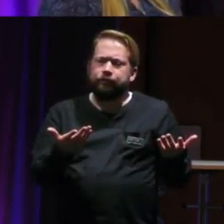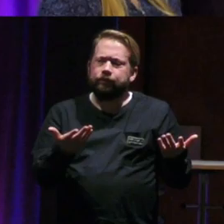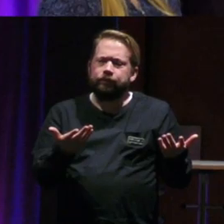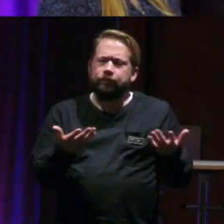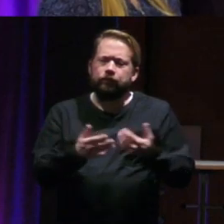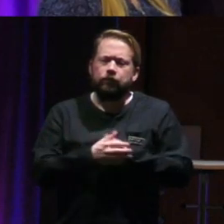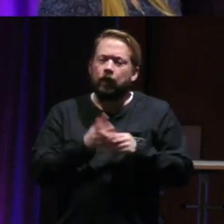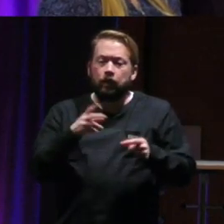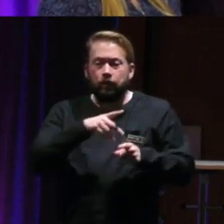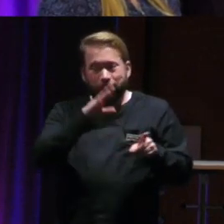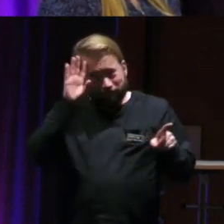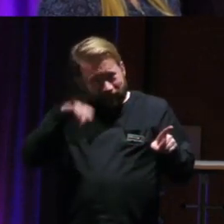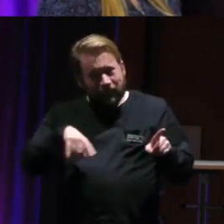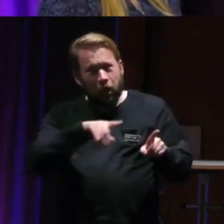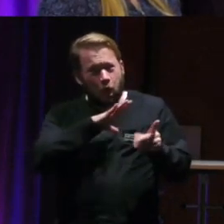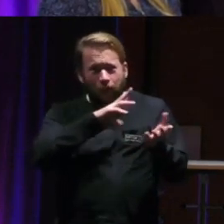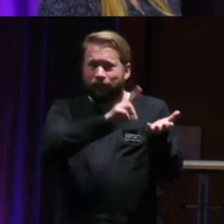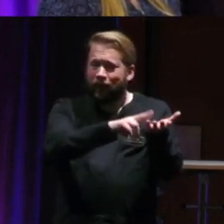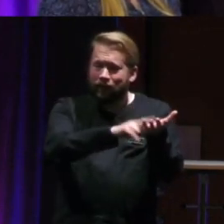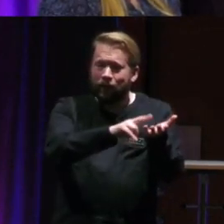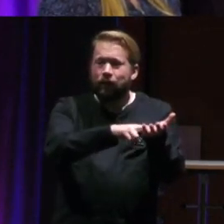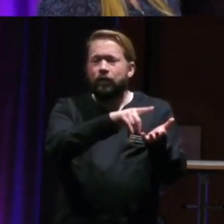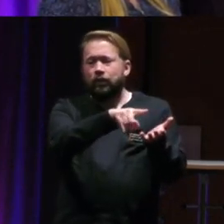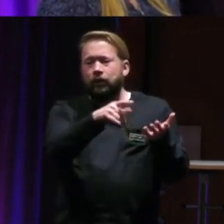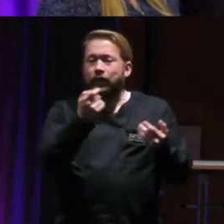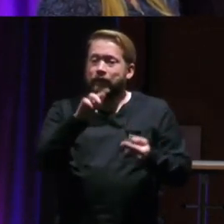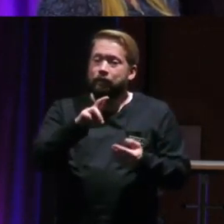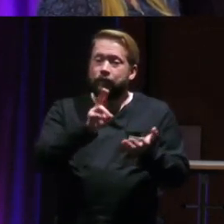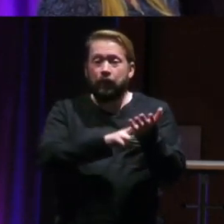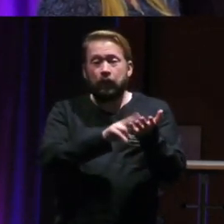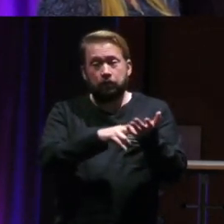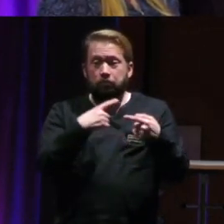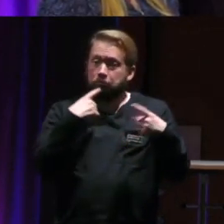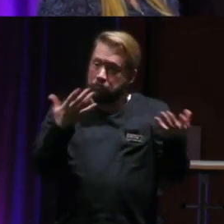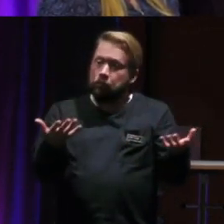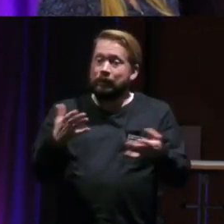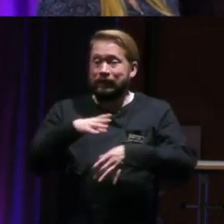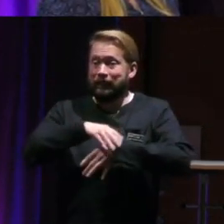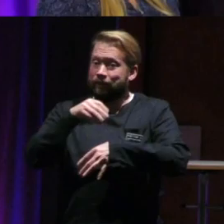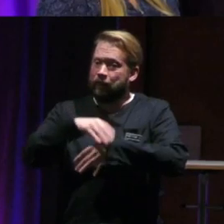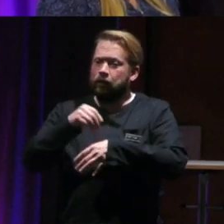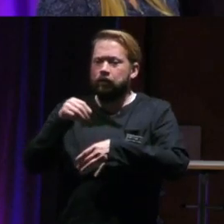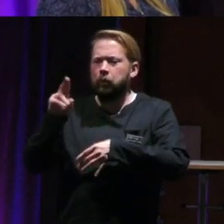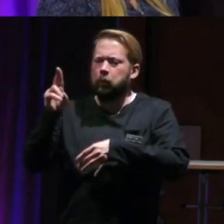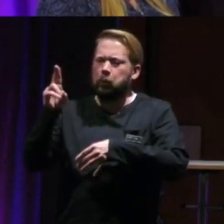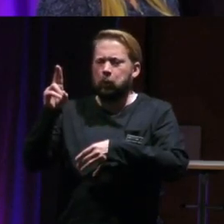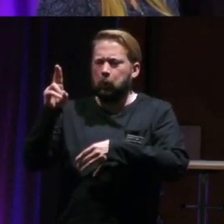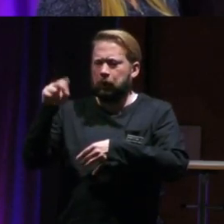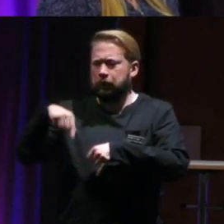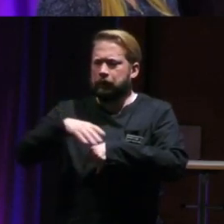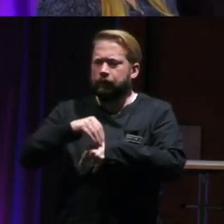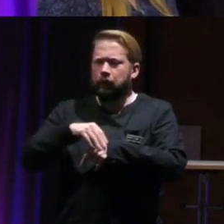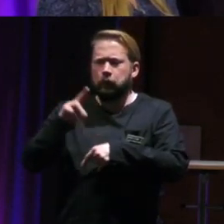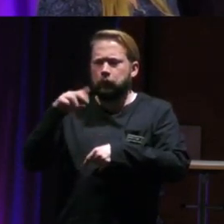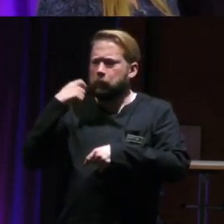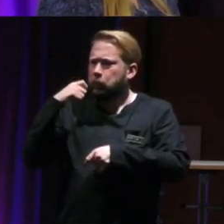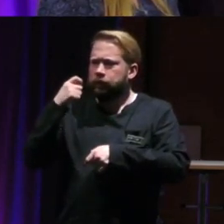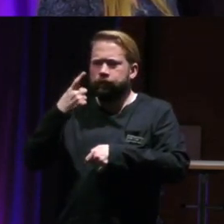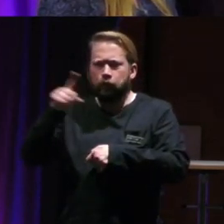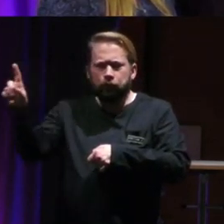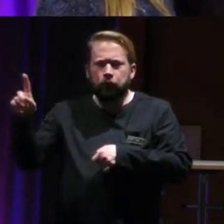have facts, that Sweden is becoming a Muslim country, that Sweden is banning Christmas, you know, all these things they have. Sweden banning Christmas?